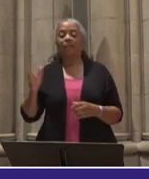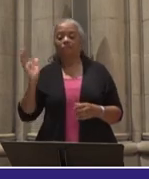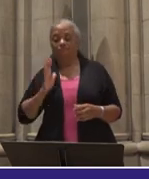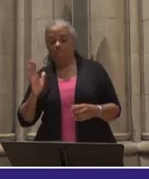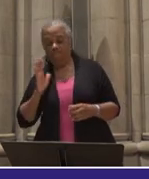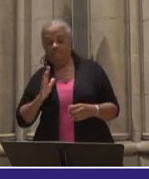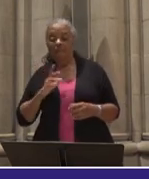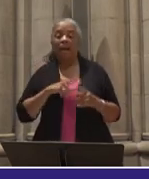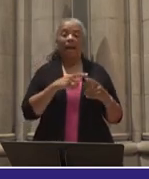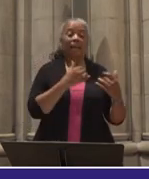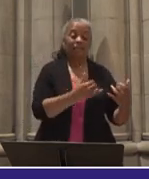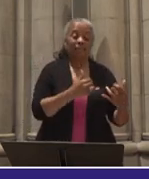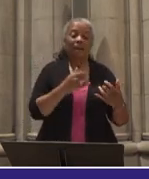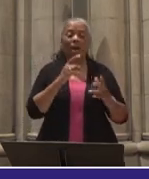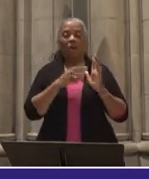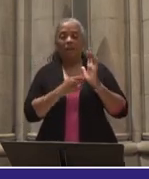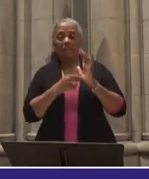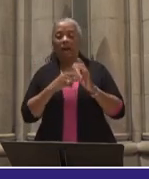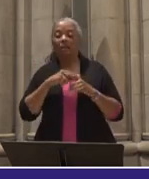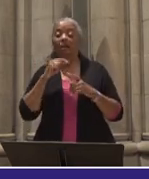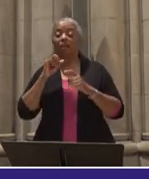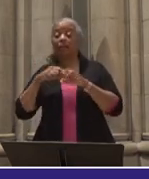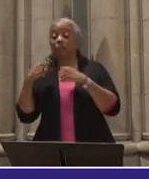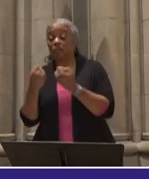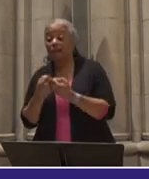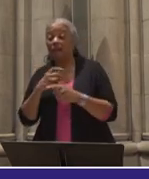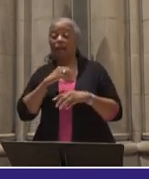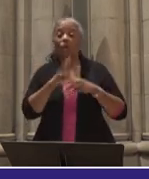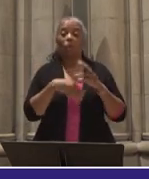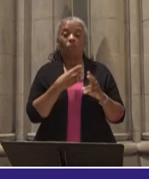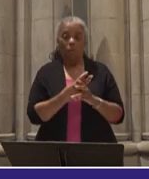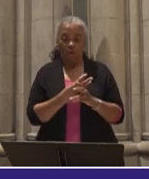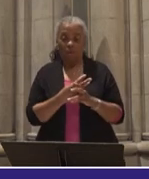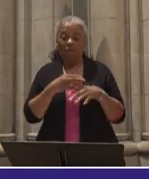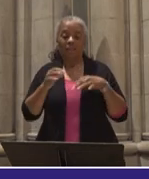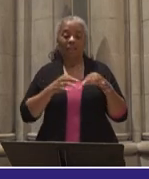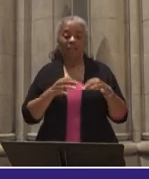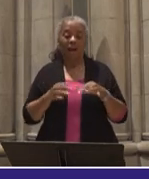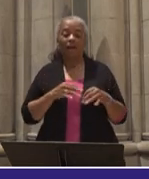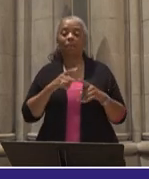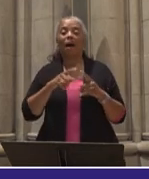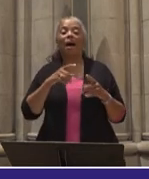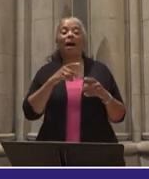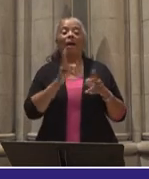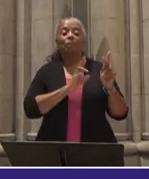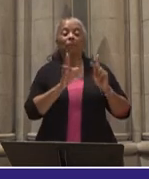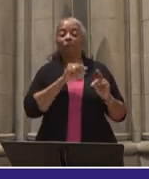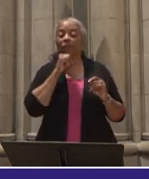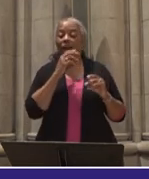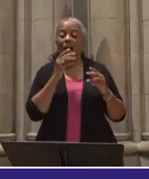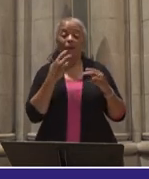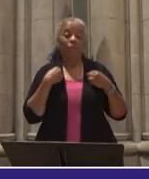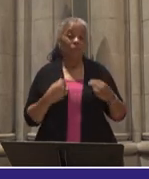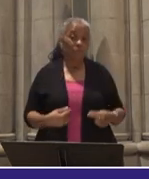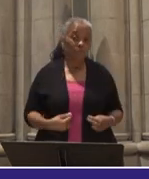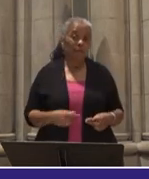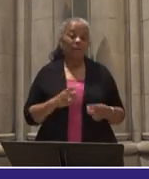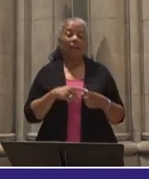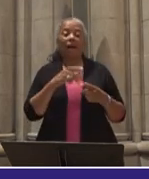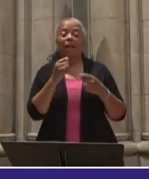society, a world, defined by dehumanizing, dishonorable, and perhaps unloving